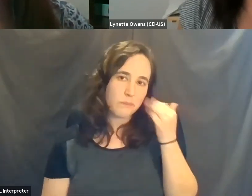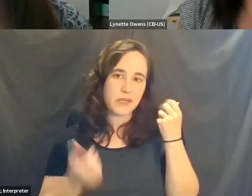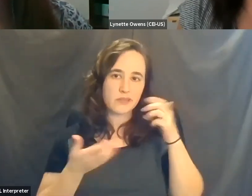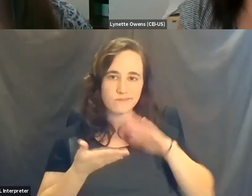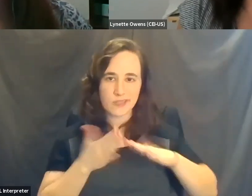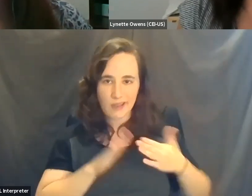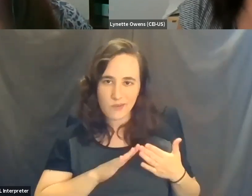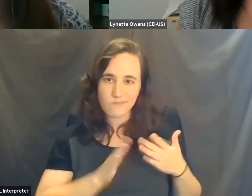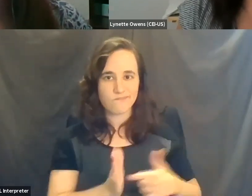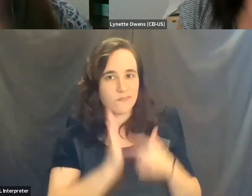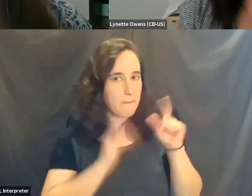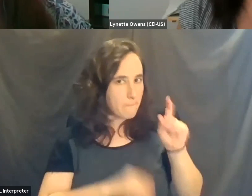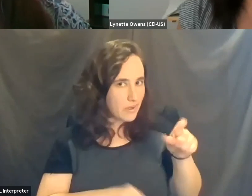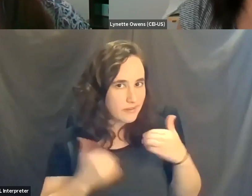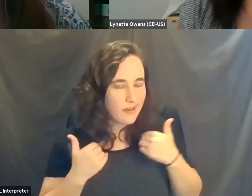know.